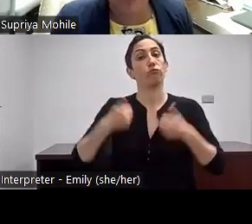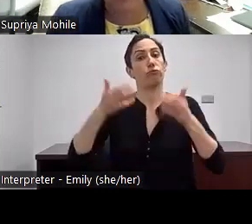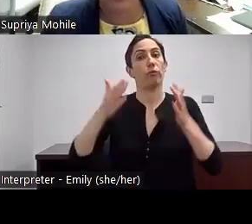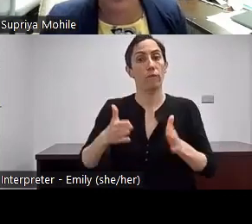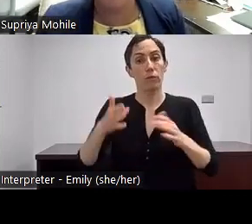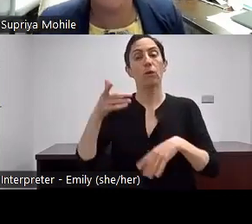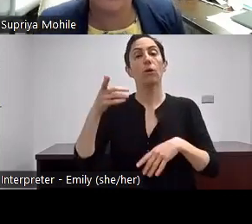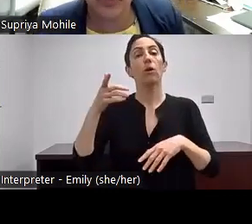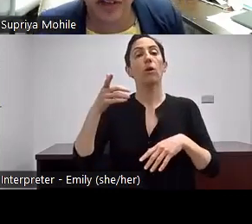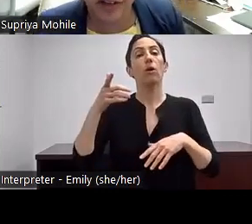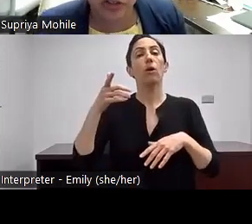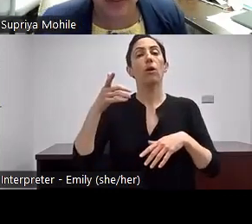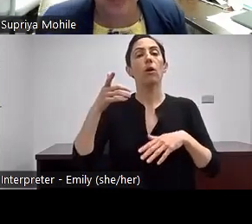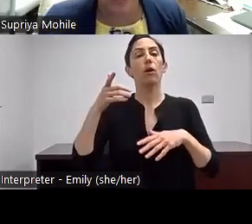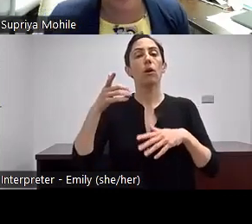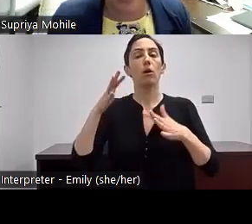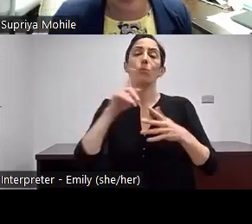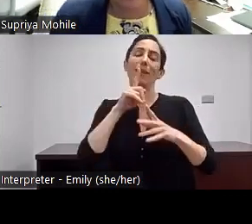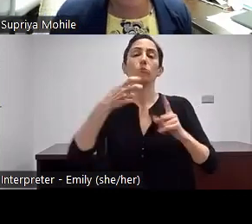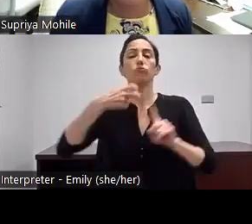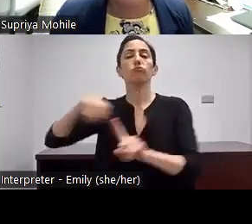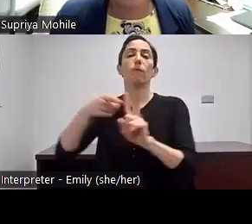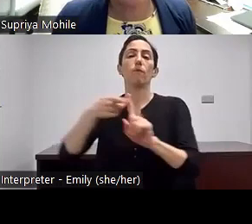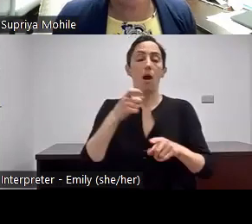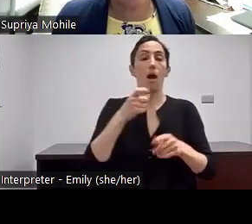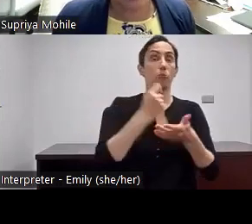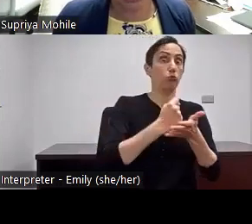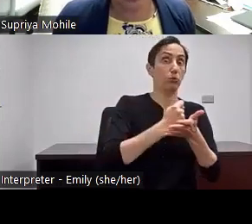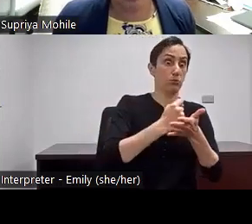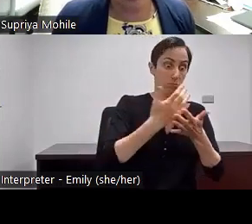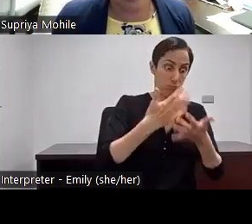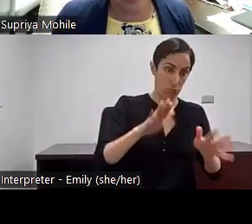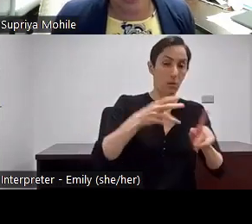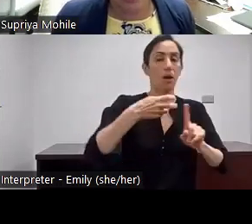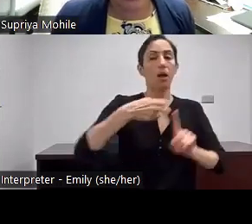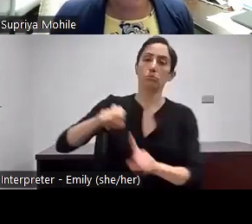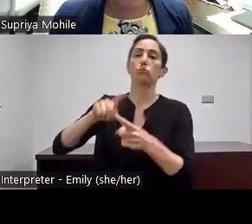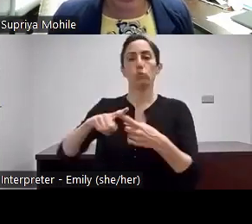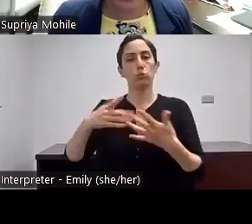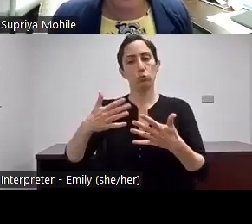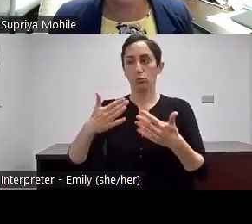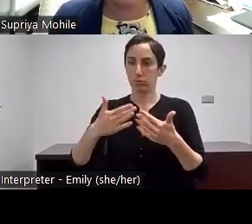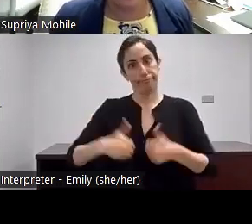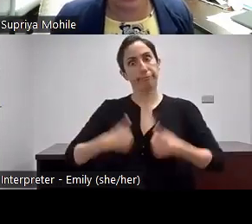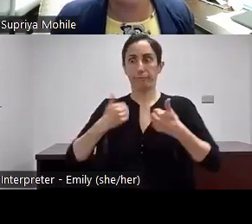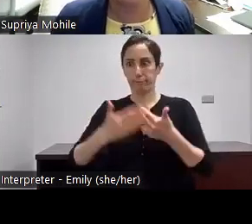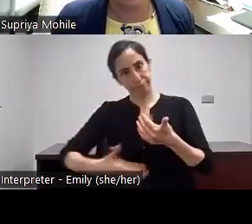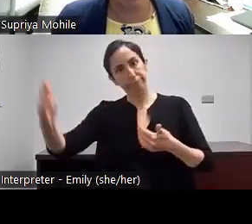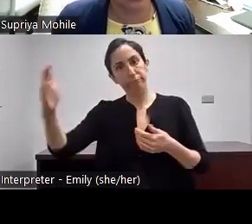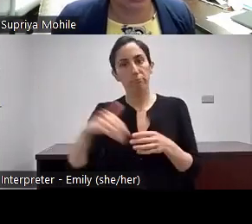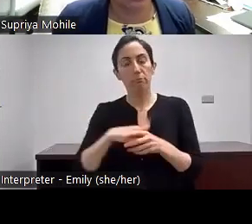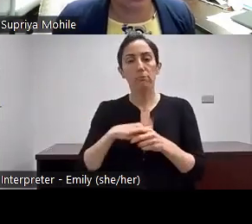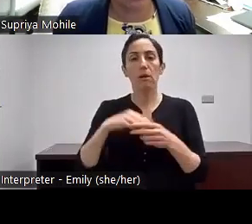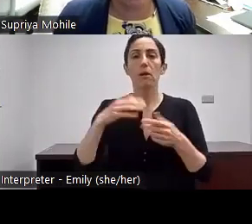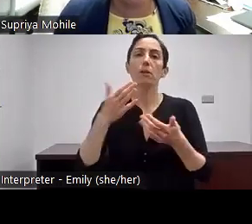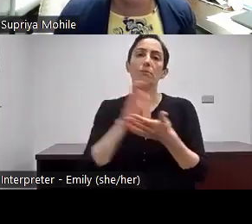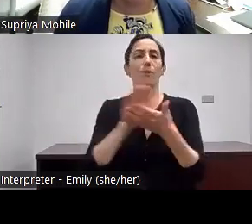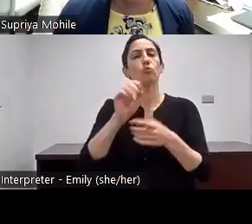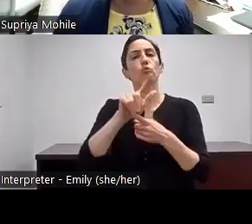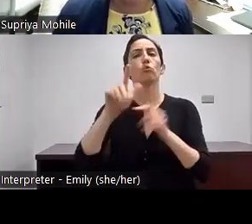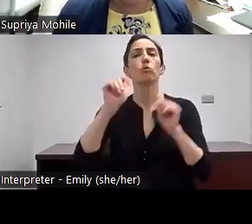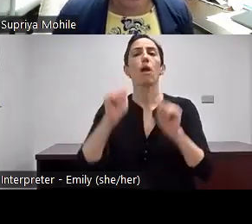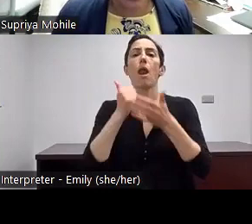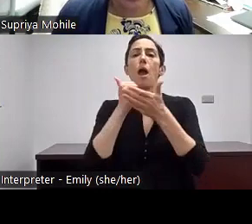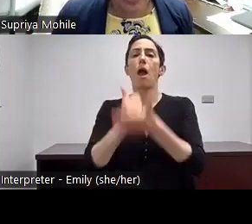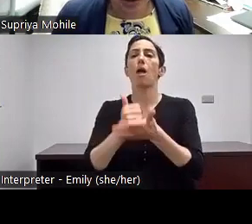on treatment to off into survivorship, and provides care coordination models to connect clinicians and patients.